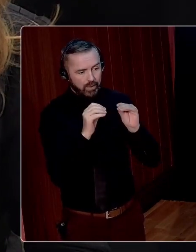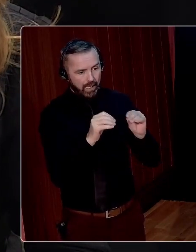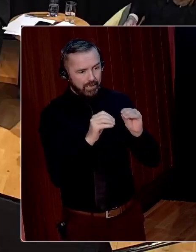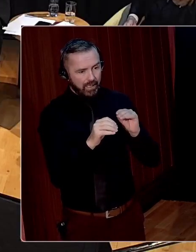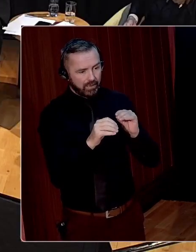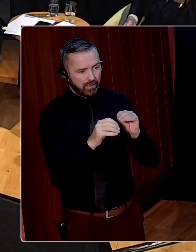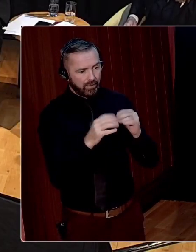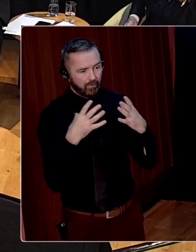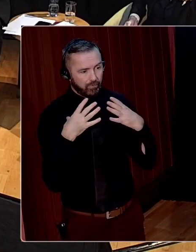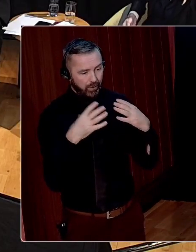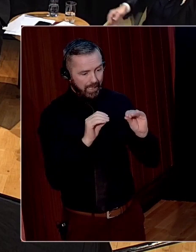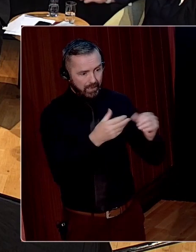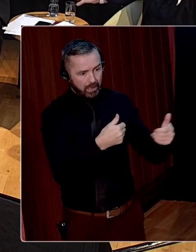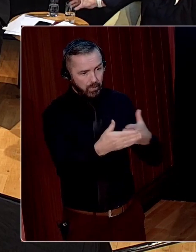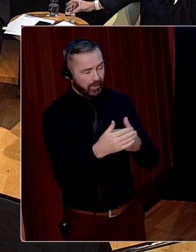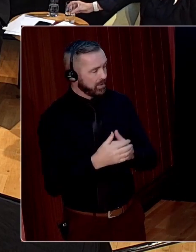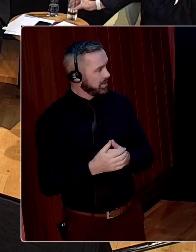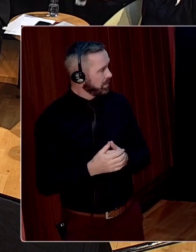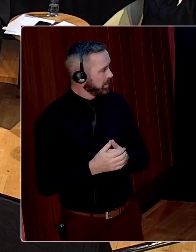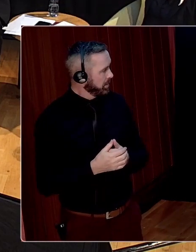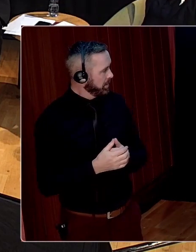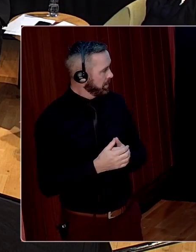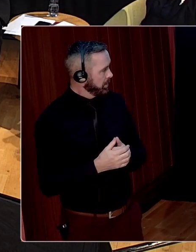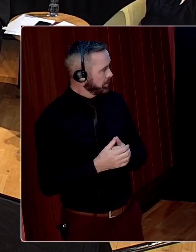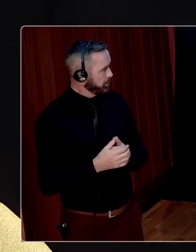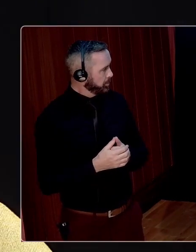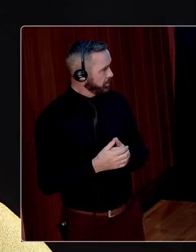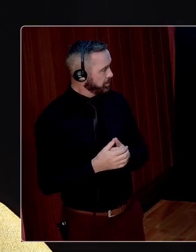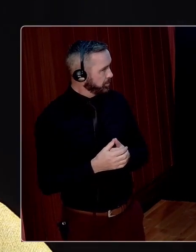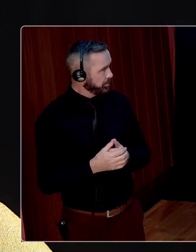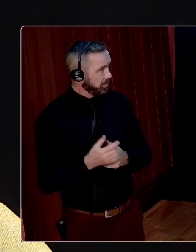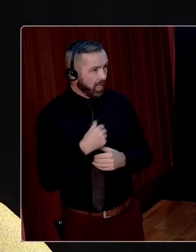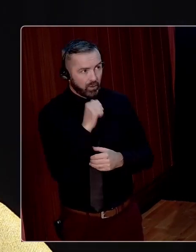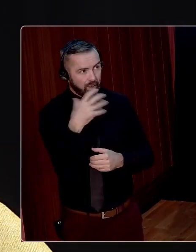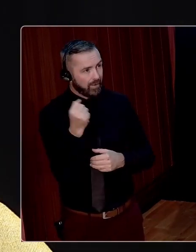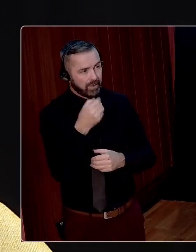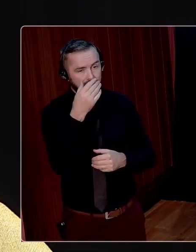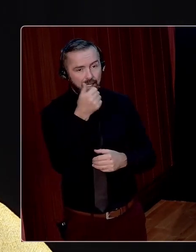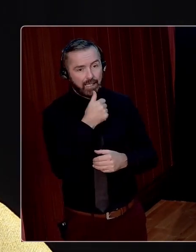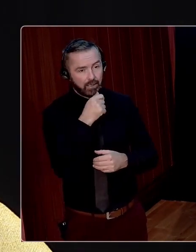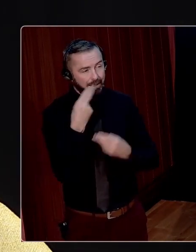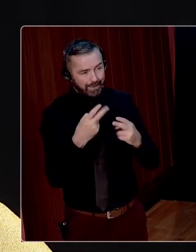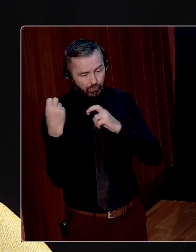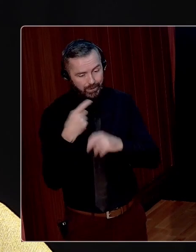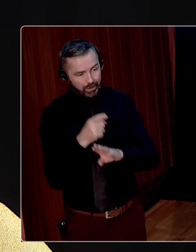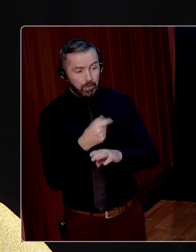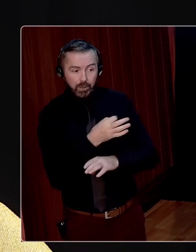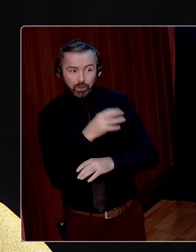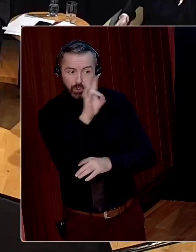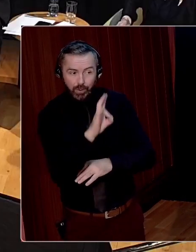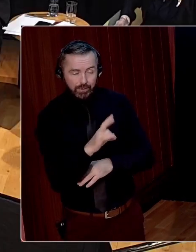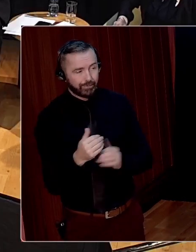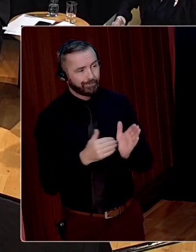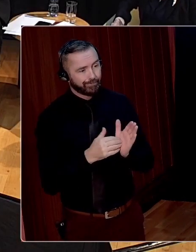with a cost, free education be provided. Do you think that was I don't have the answer. I would have to do research into that, but I think it's a very good question. Yes,